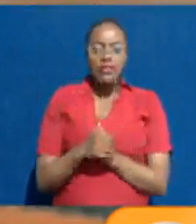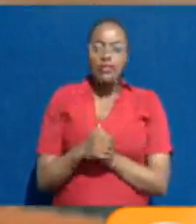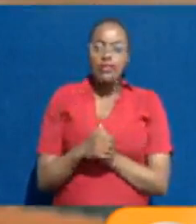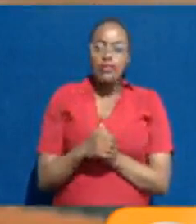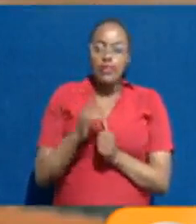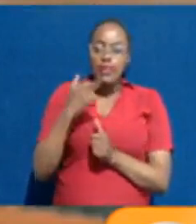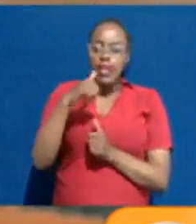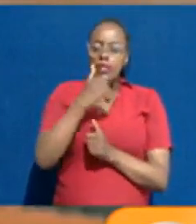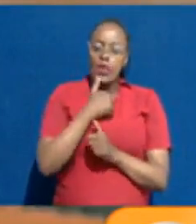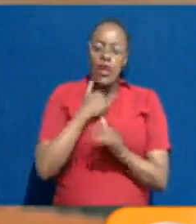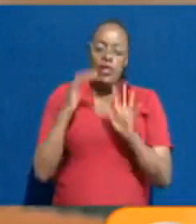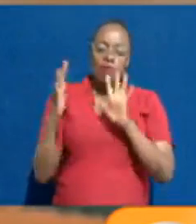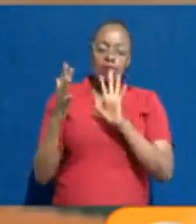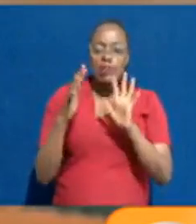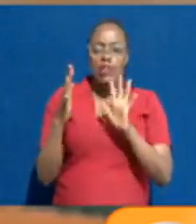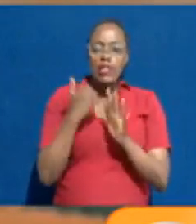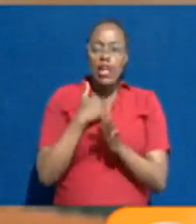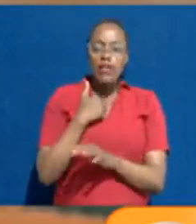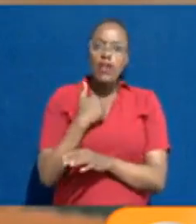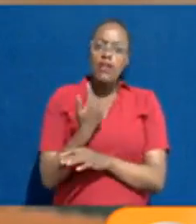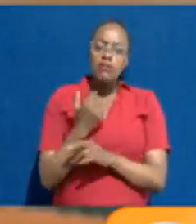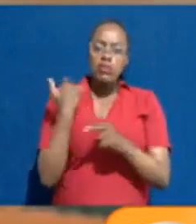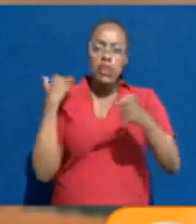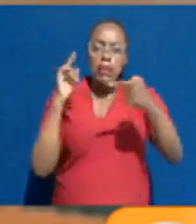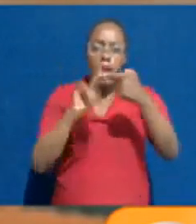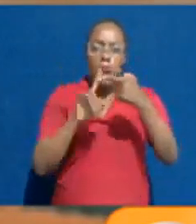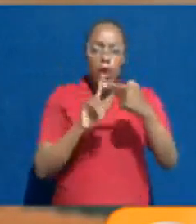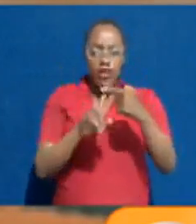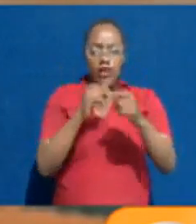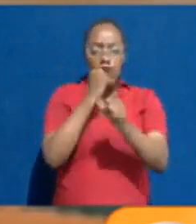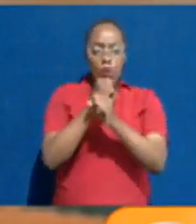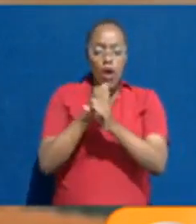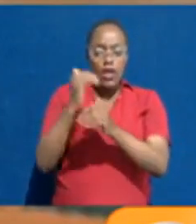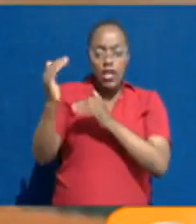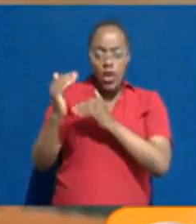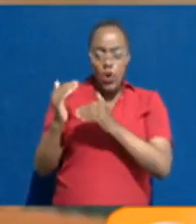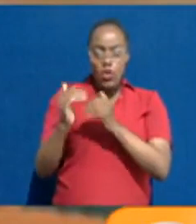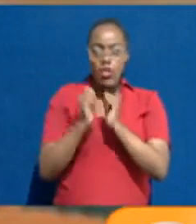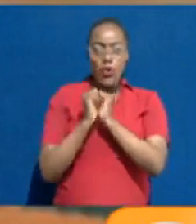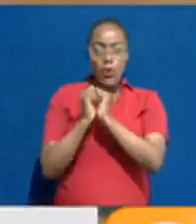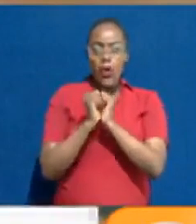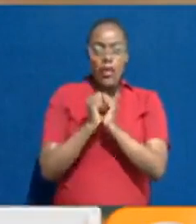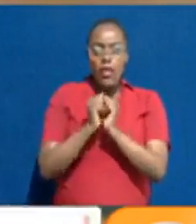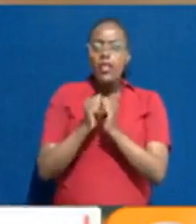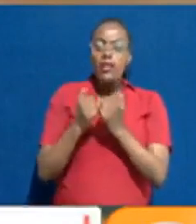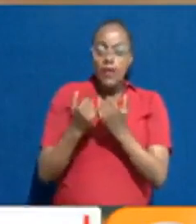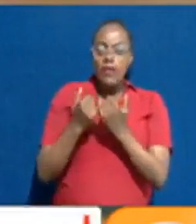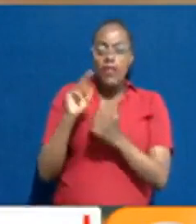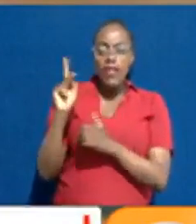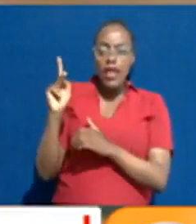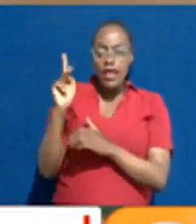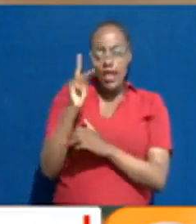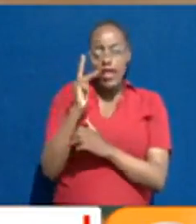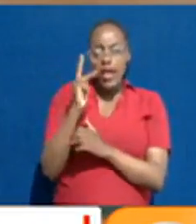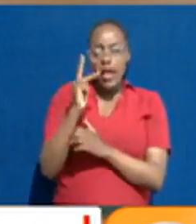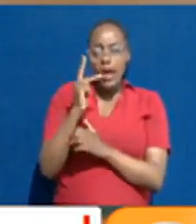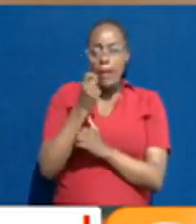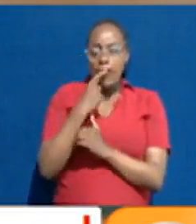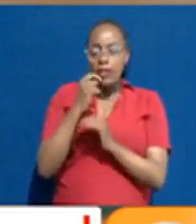We are having a set of one is very, working very closely with the Kenya Met. Yeah. So they give us